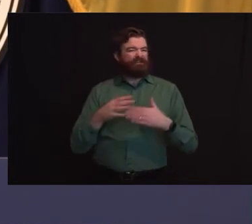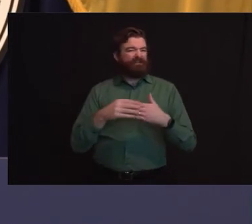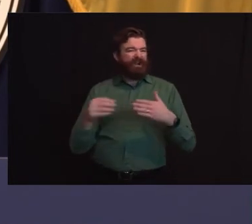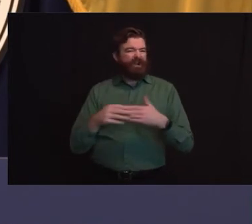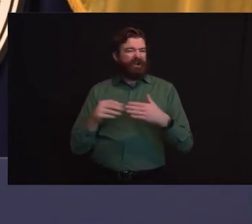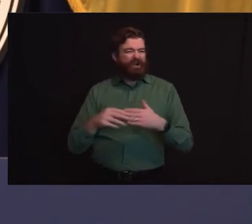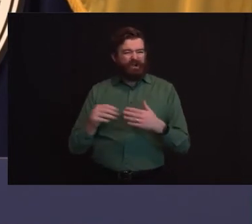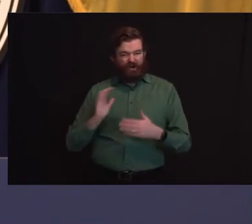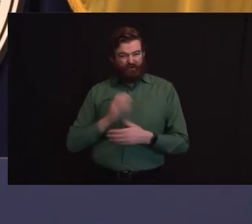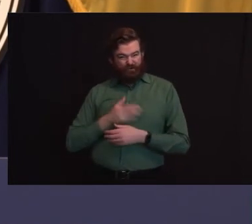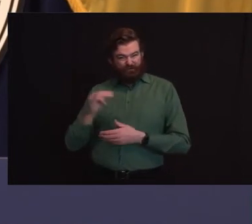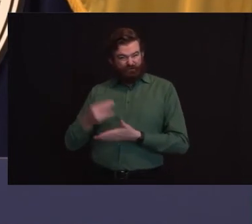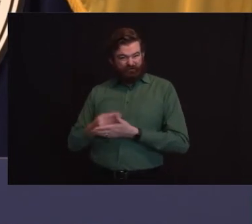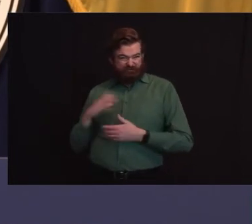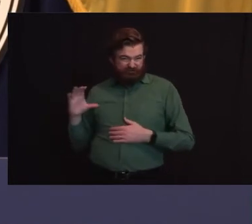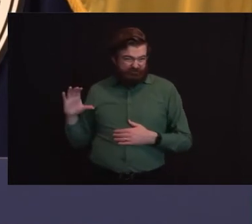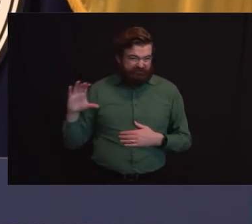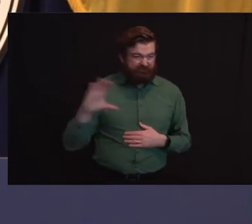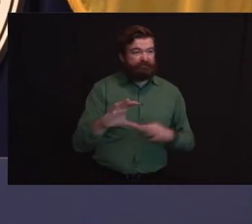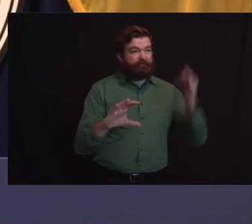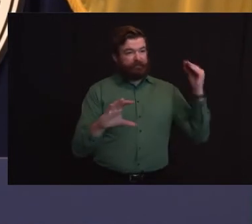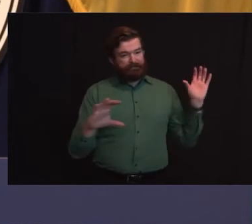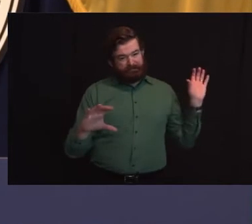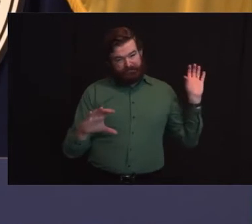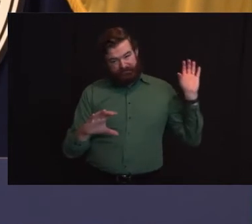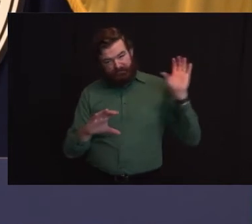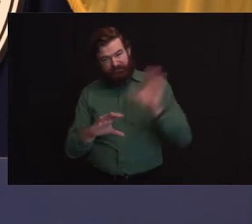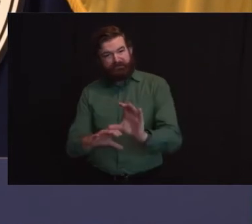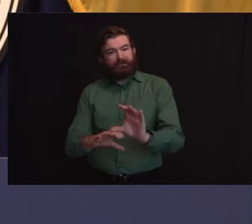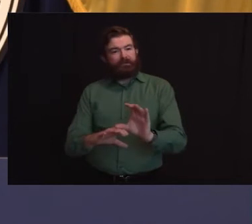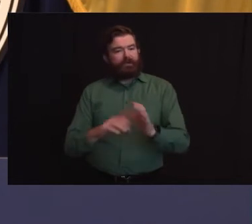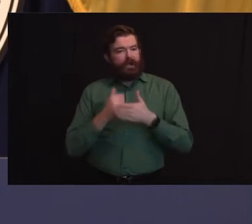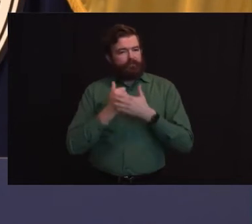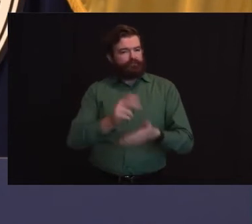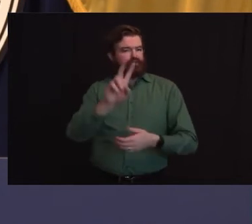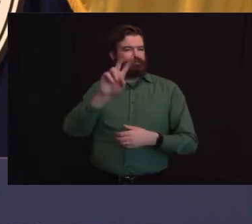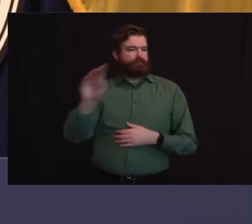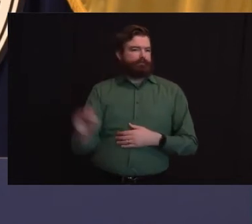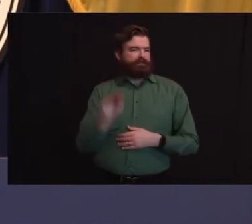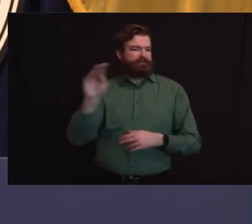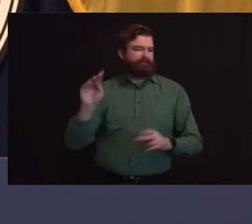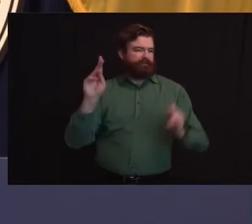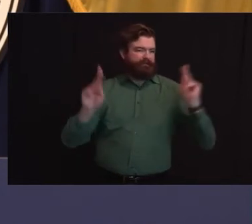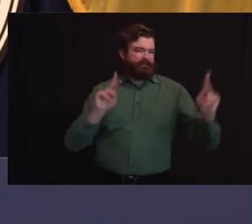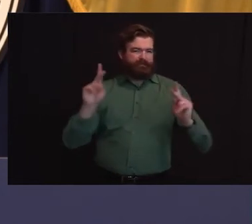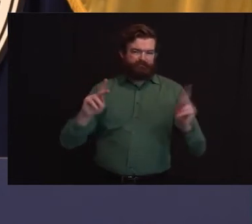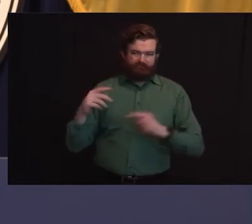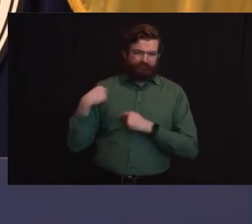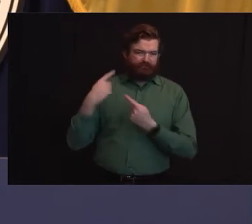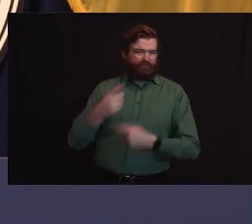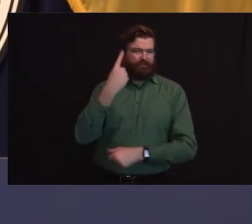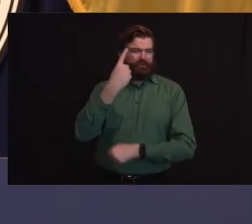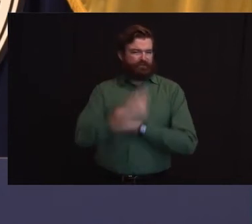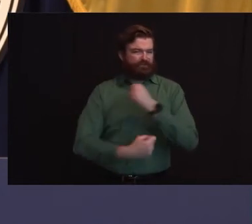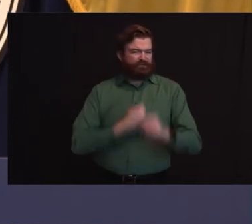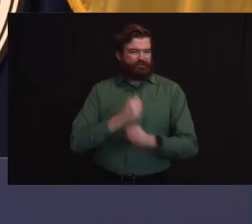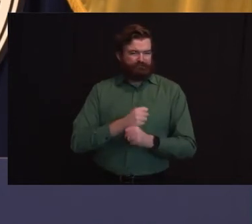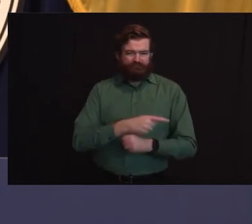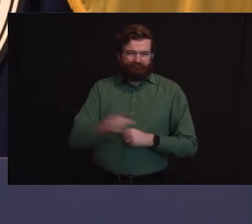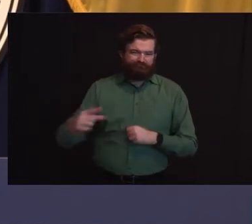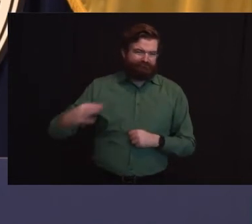for what is now about 2 million people in the past year who have claimed initial and were eligible to get